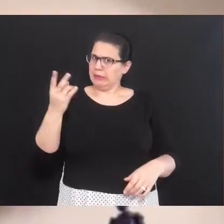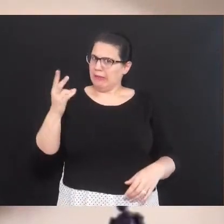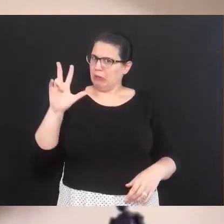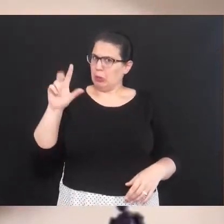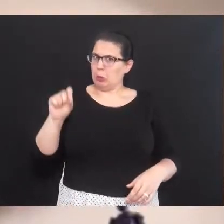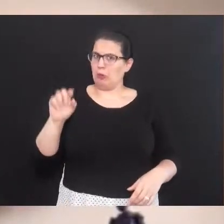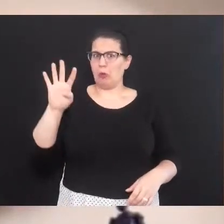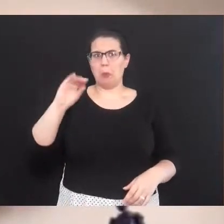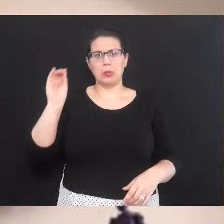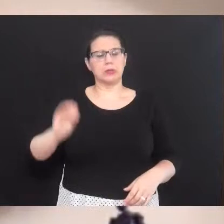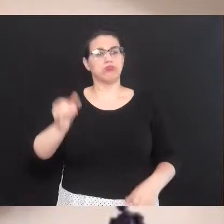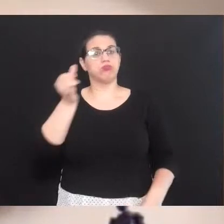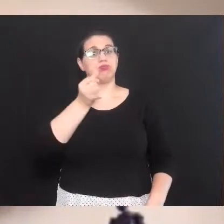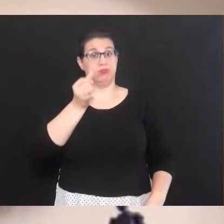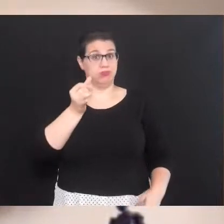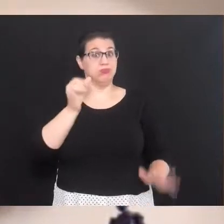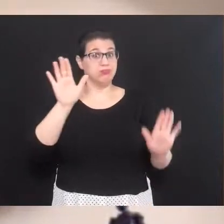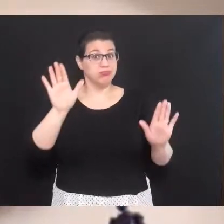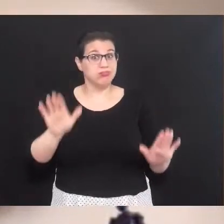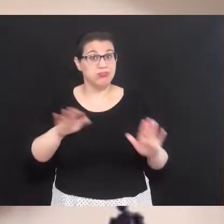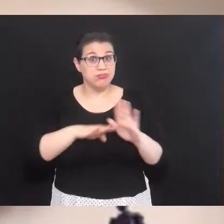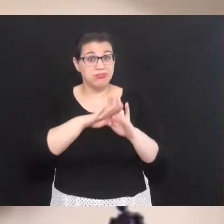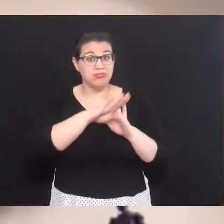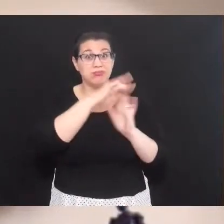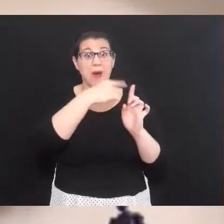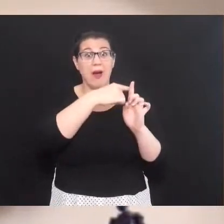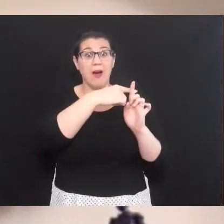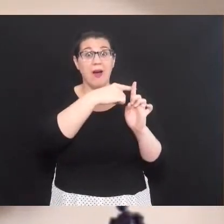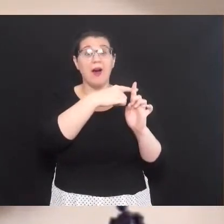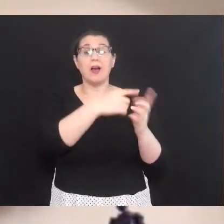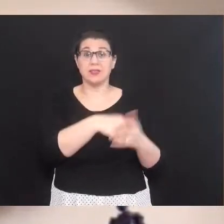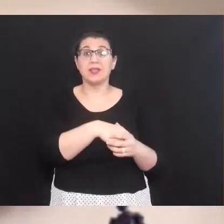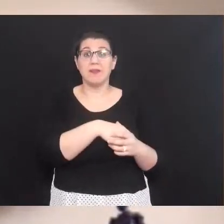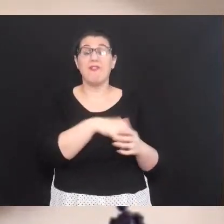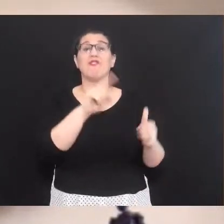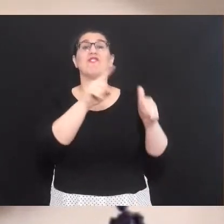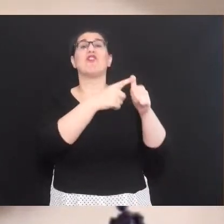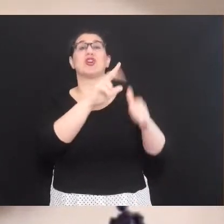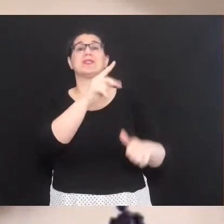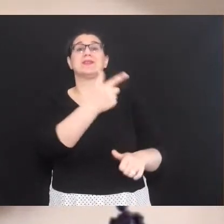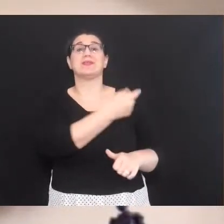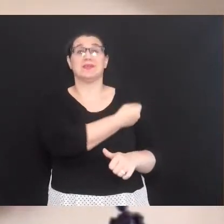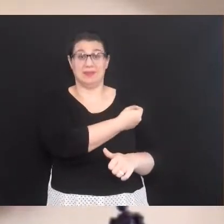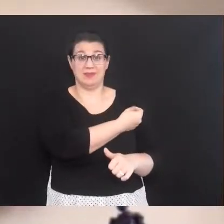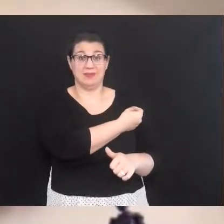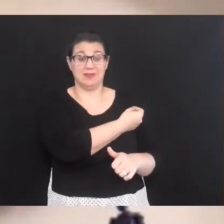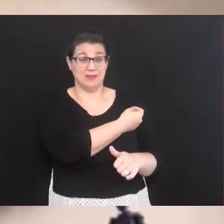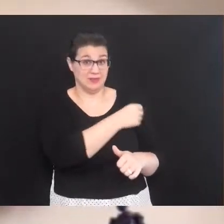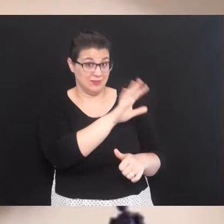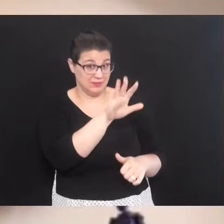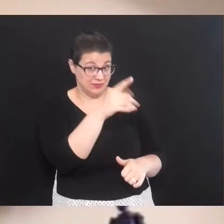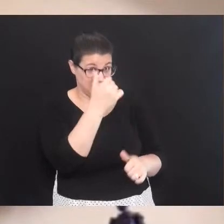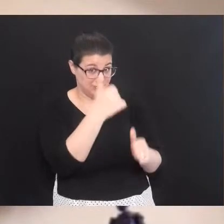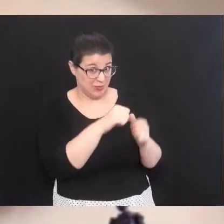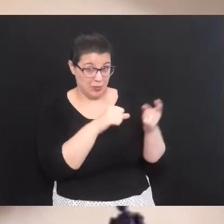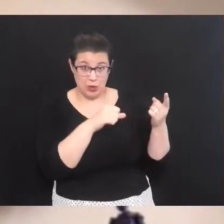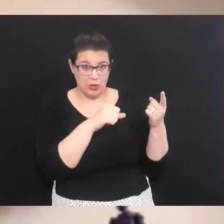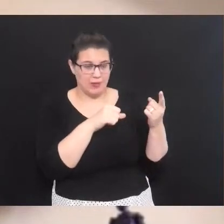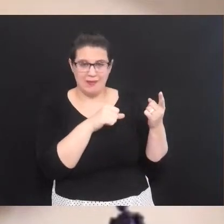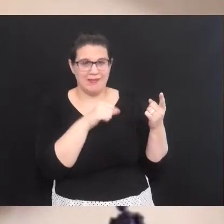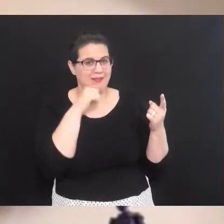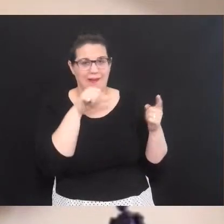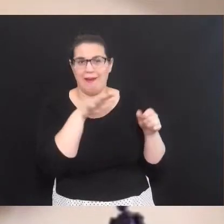73.4% of the eligible age population with a first dose. But as the governor pointed out, this is not